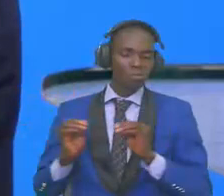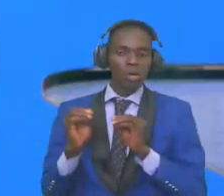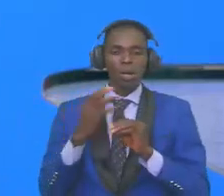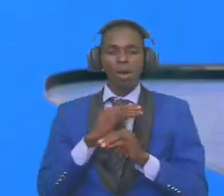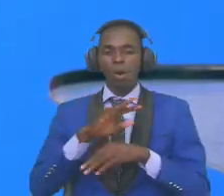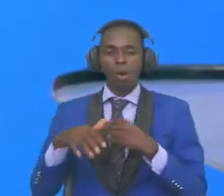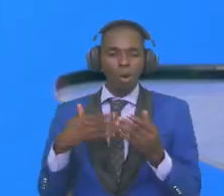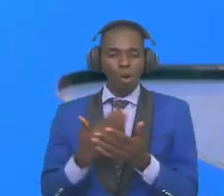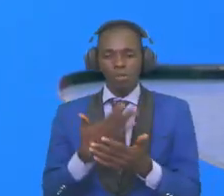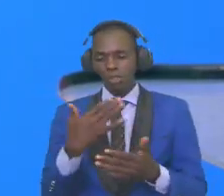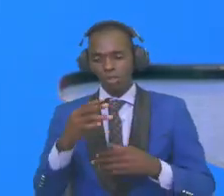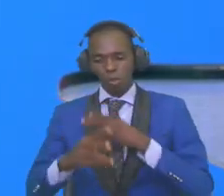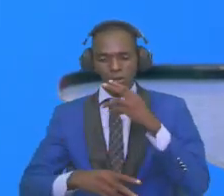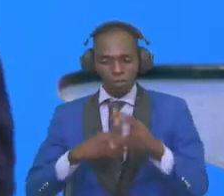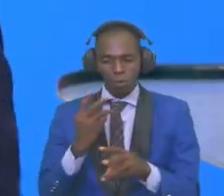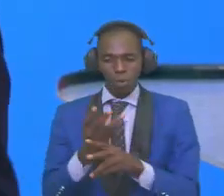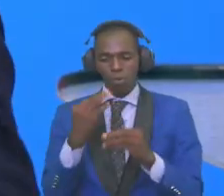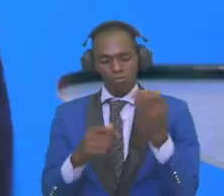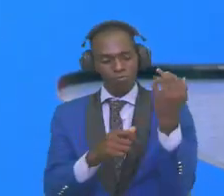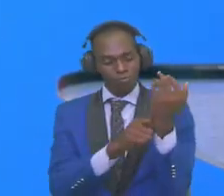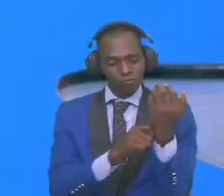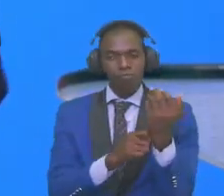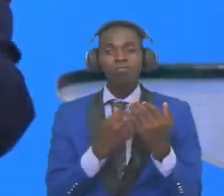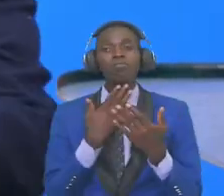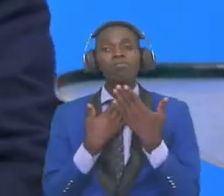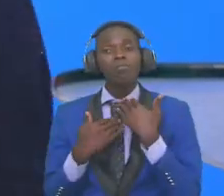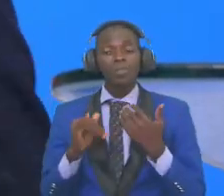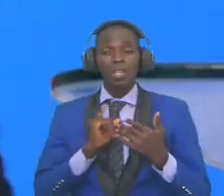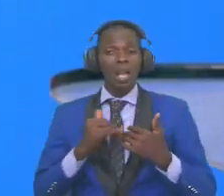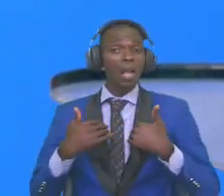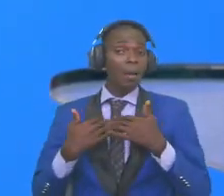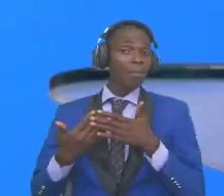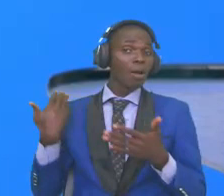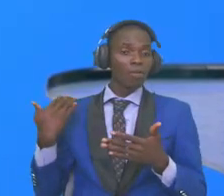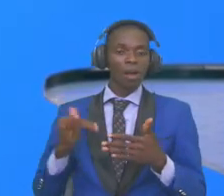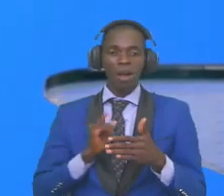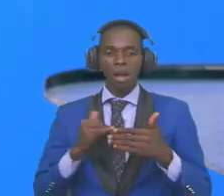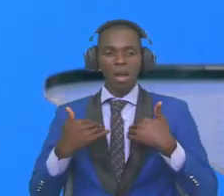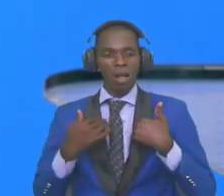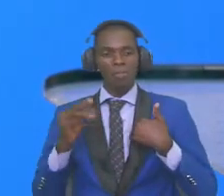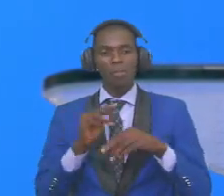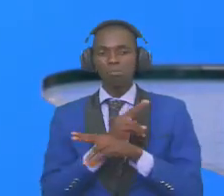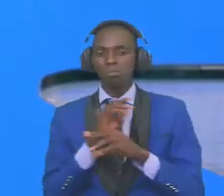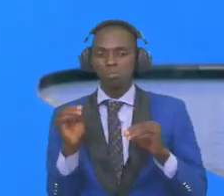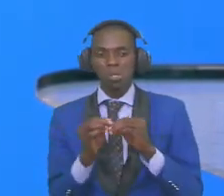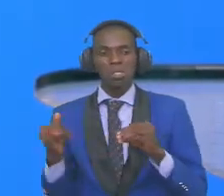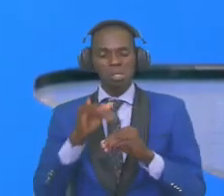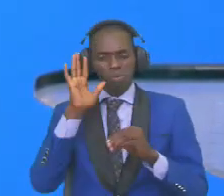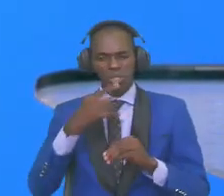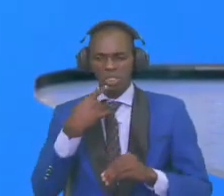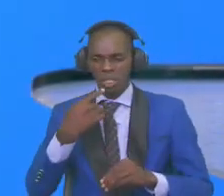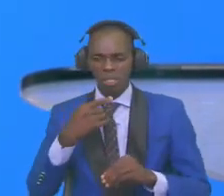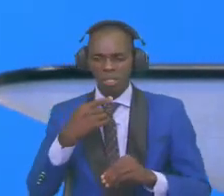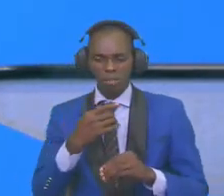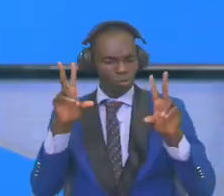those things of the world, of the flesh, of lust I used to have, I have them no more. They'll say no.